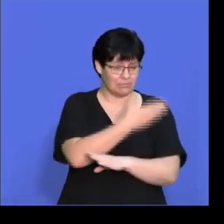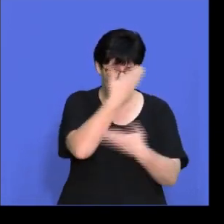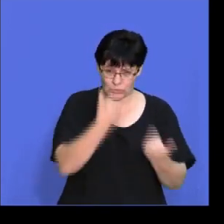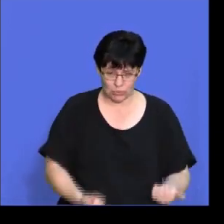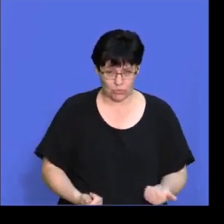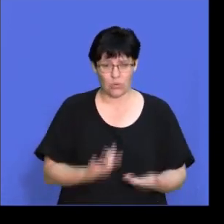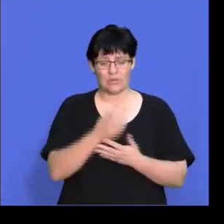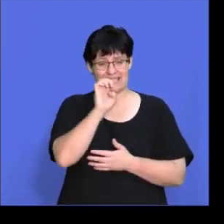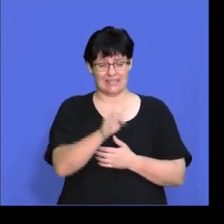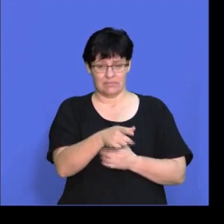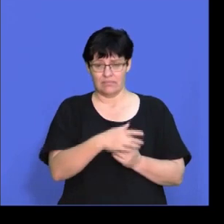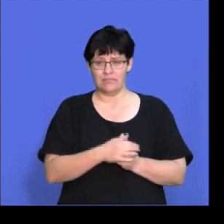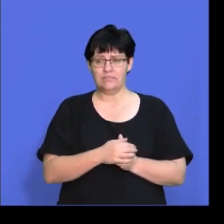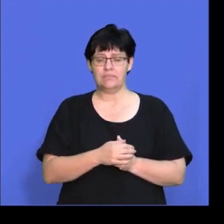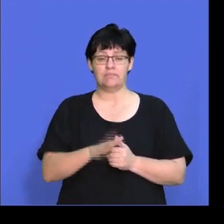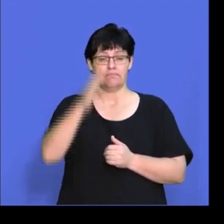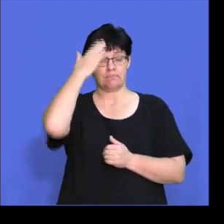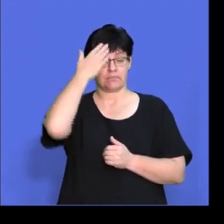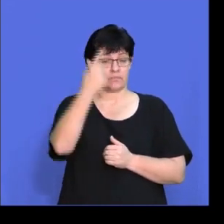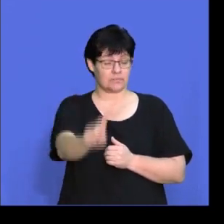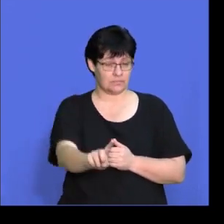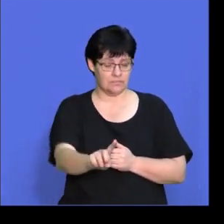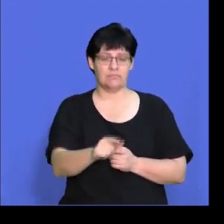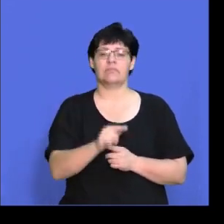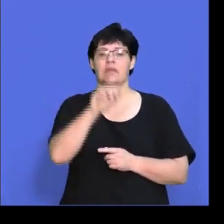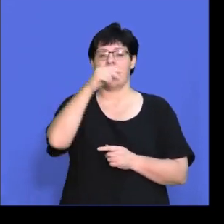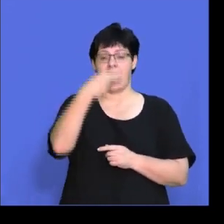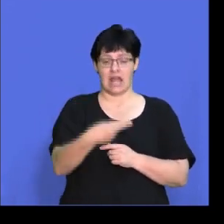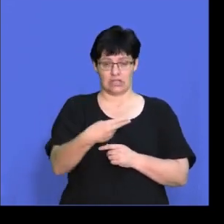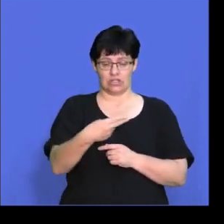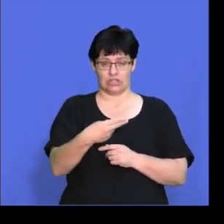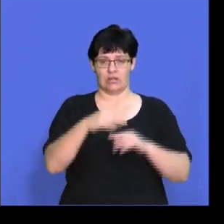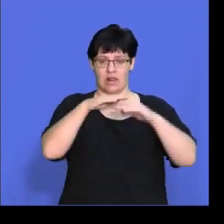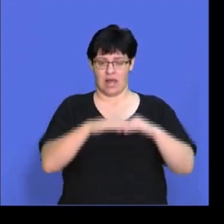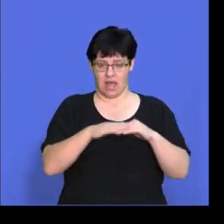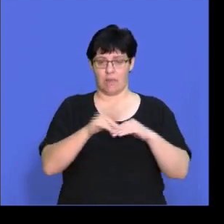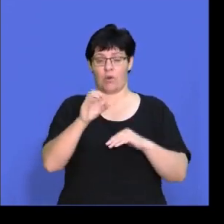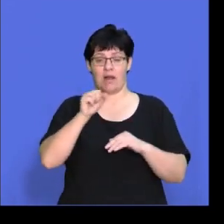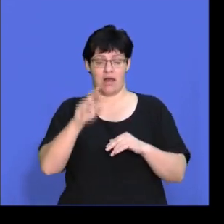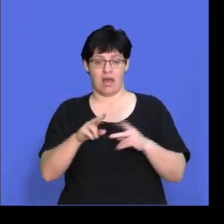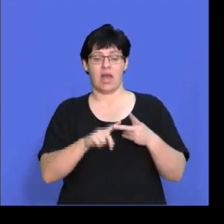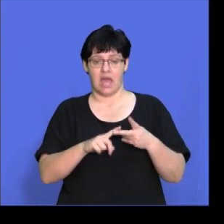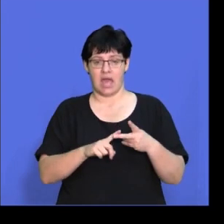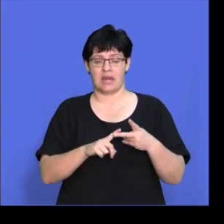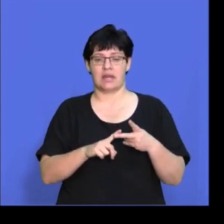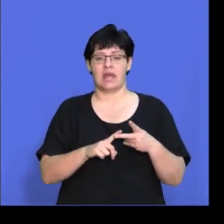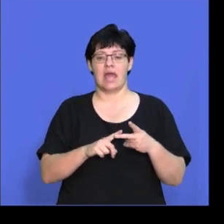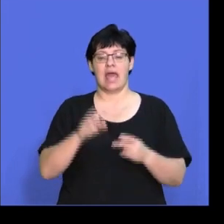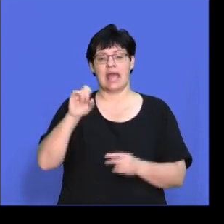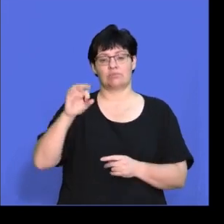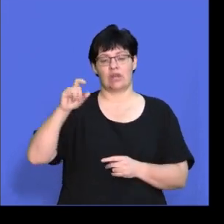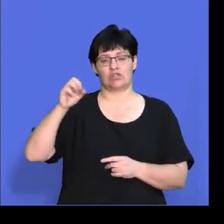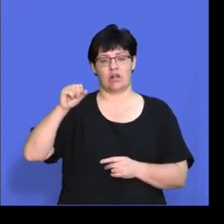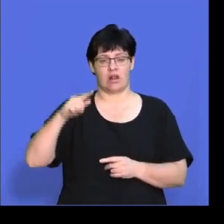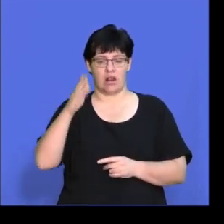which is e. What we do know is that this point h lies on the parabola as well as the exponential curve. And then we